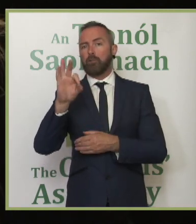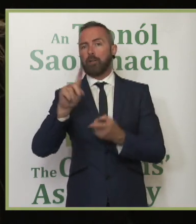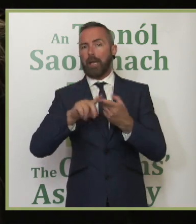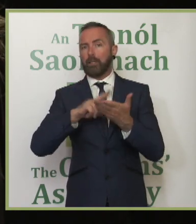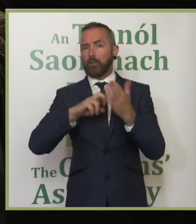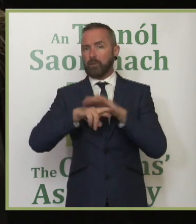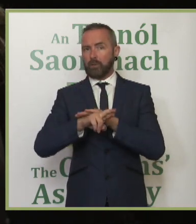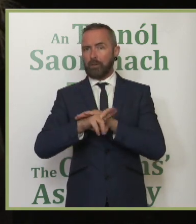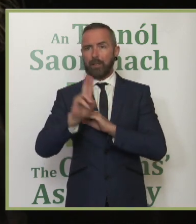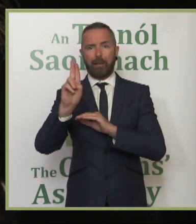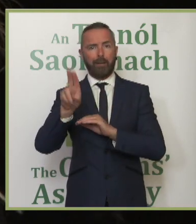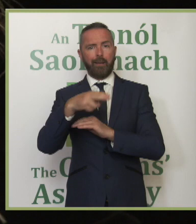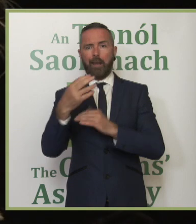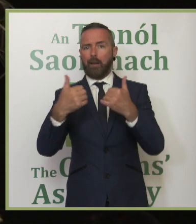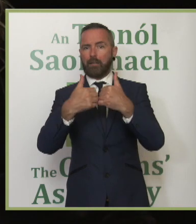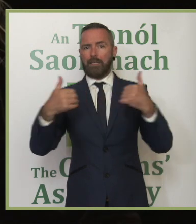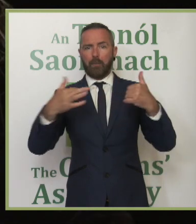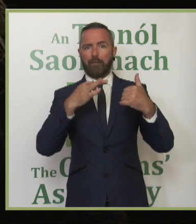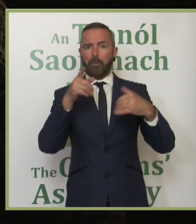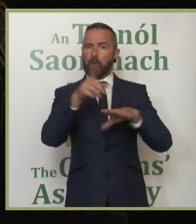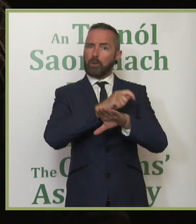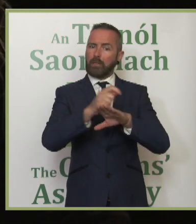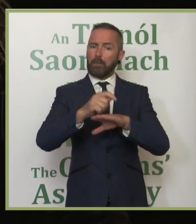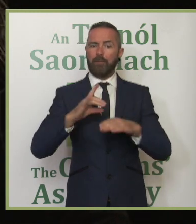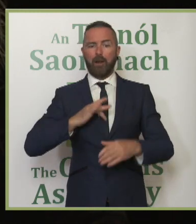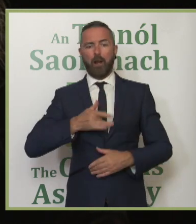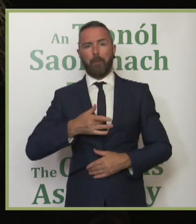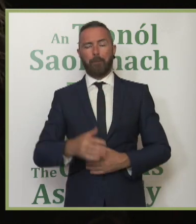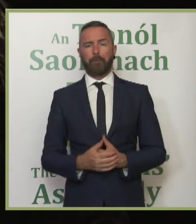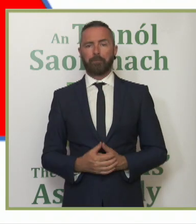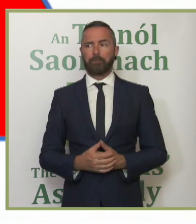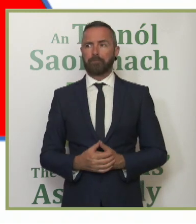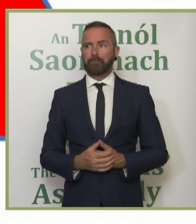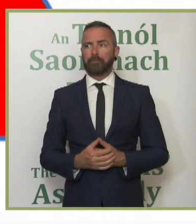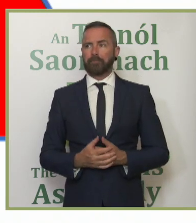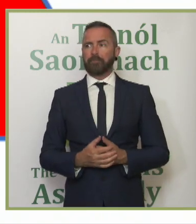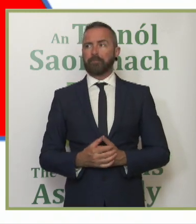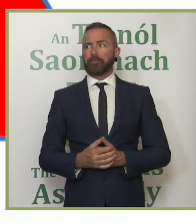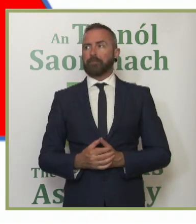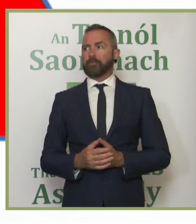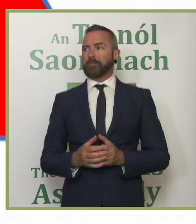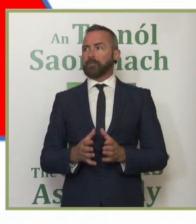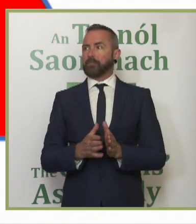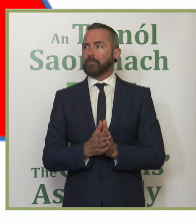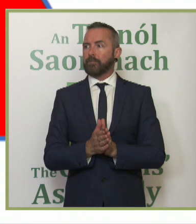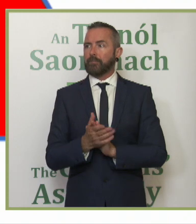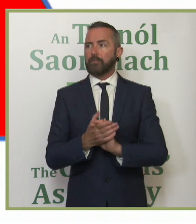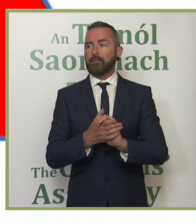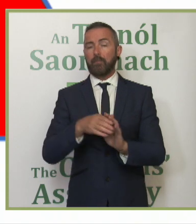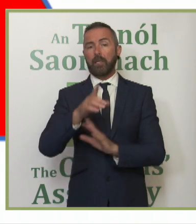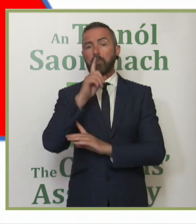we can't separate it from those types of harms. But in saying that, we also need to